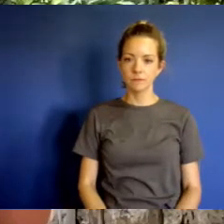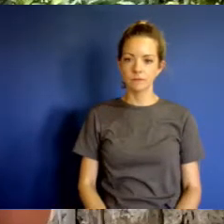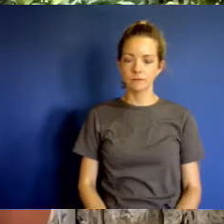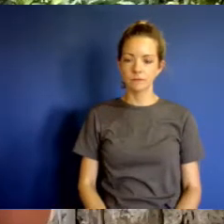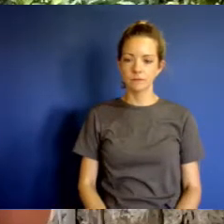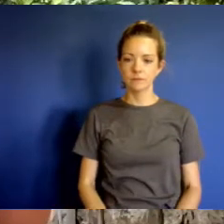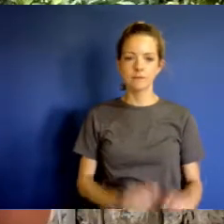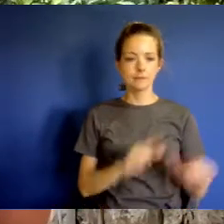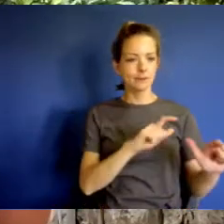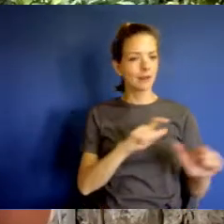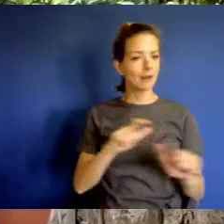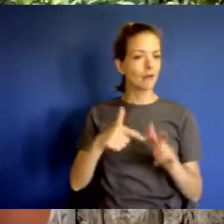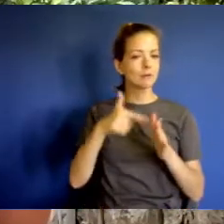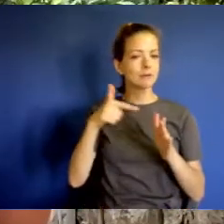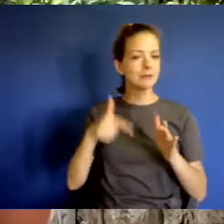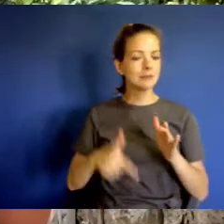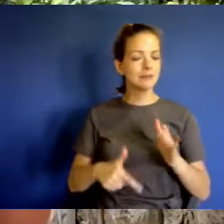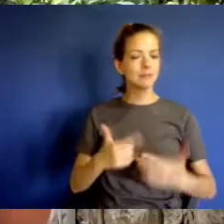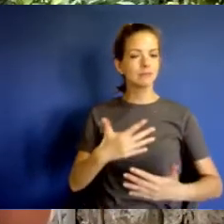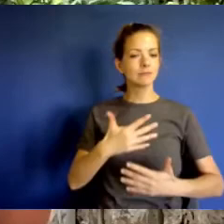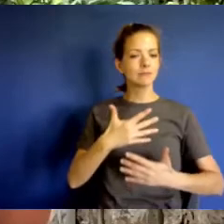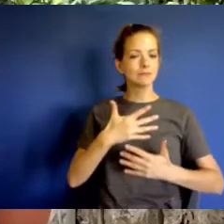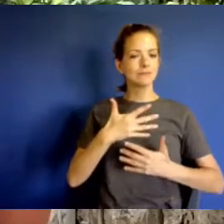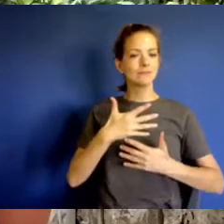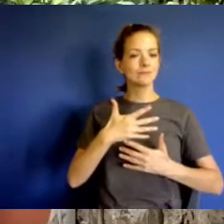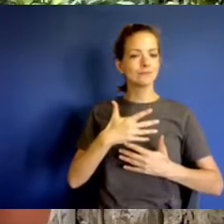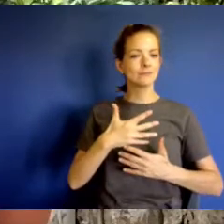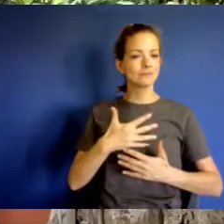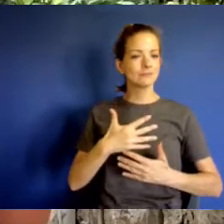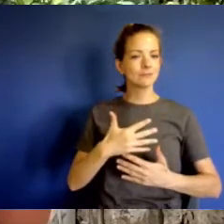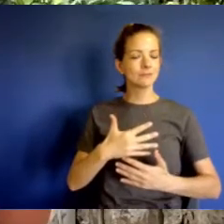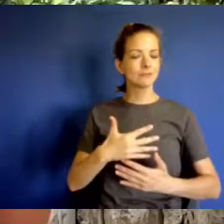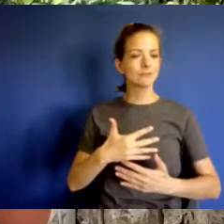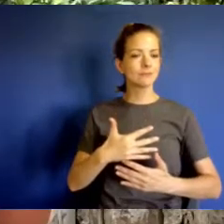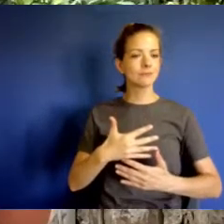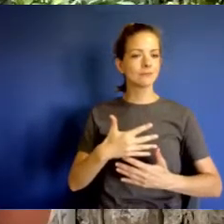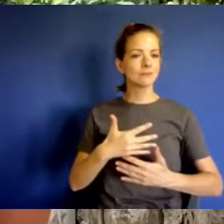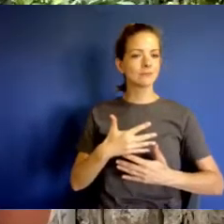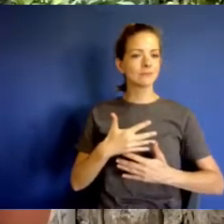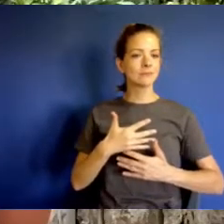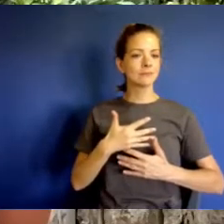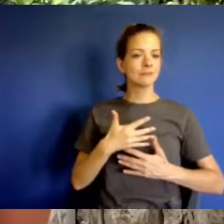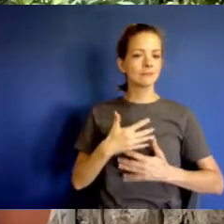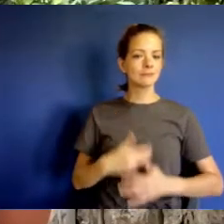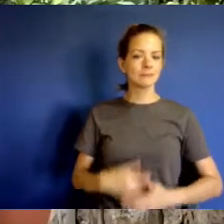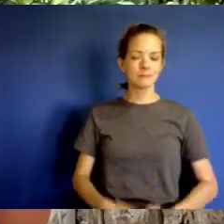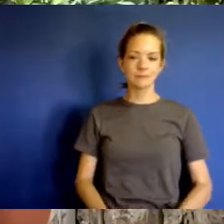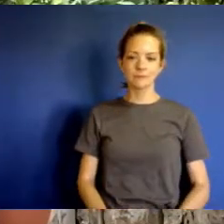And breathe nice and deeply.